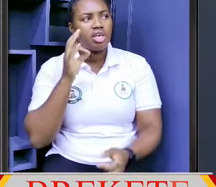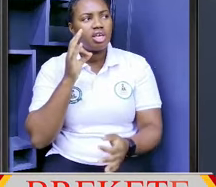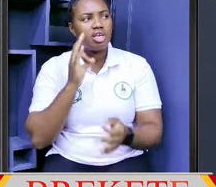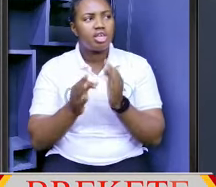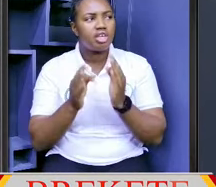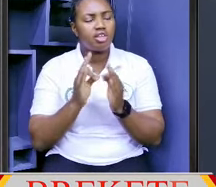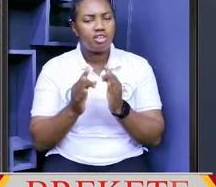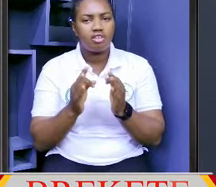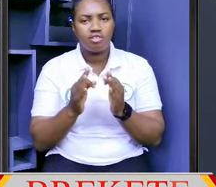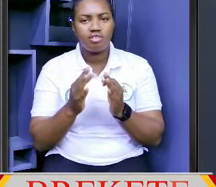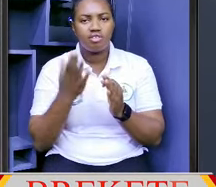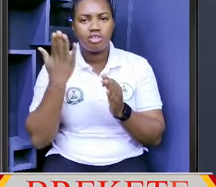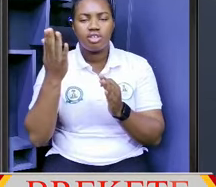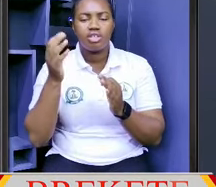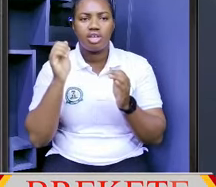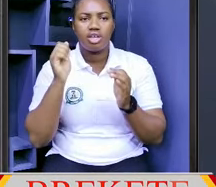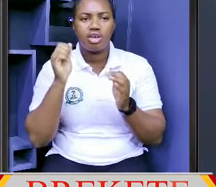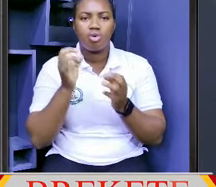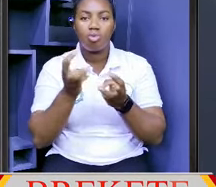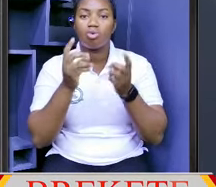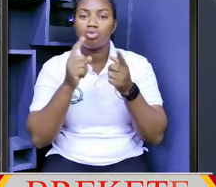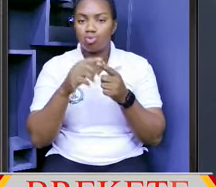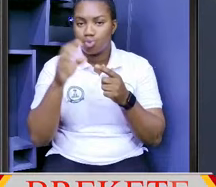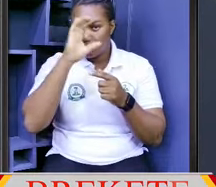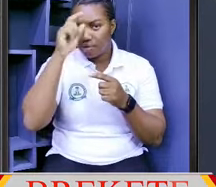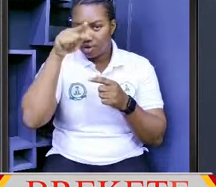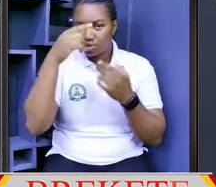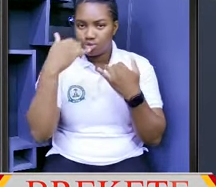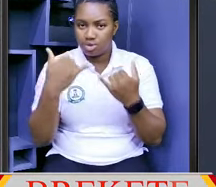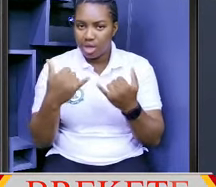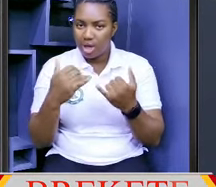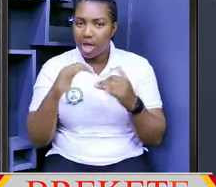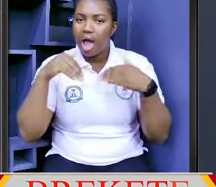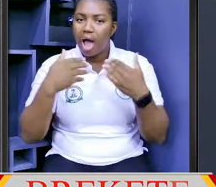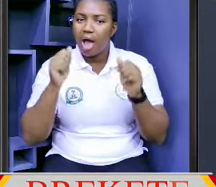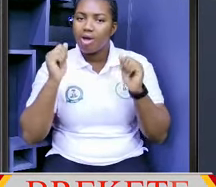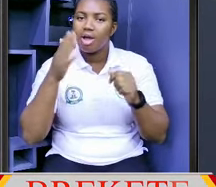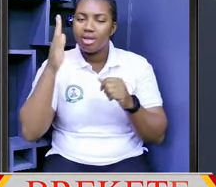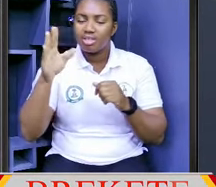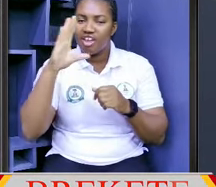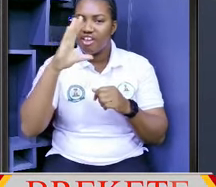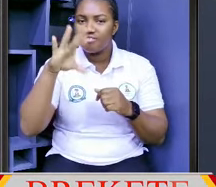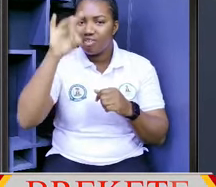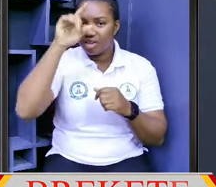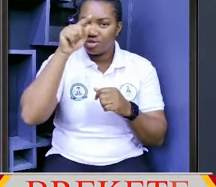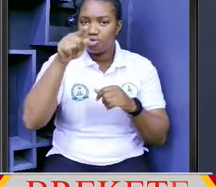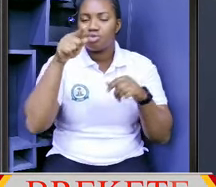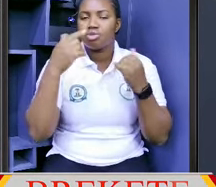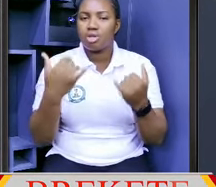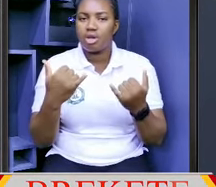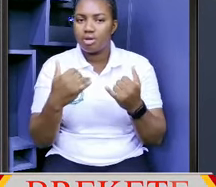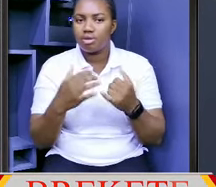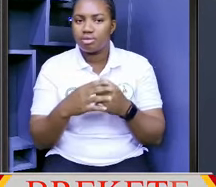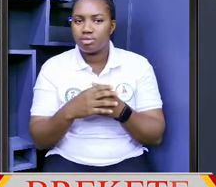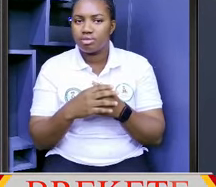if they fit, they won't call locate your house now. How then go take locate your house?